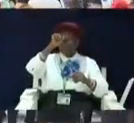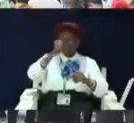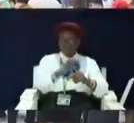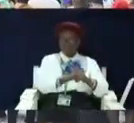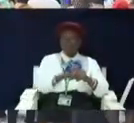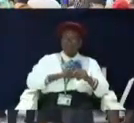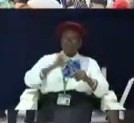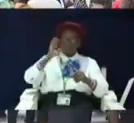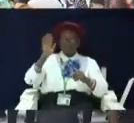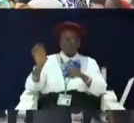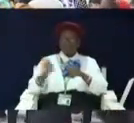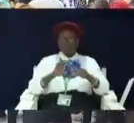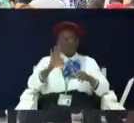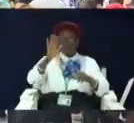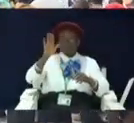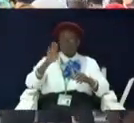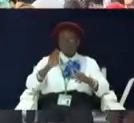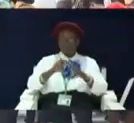Call